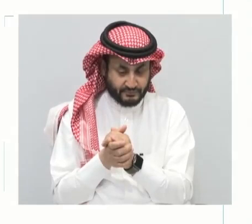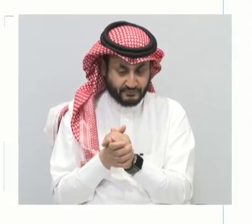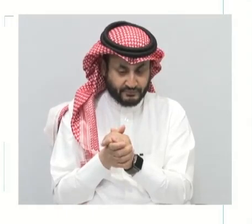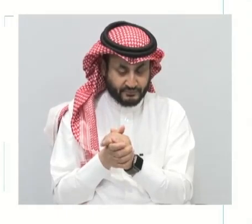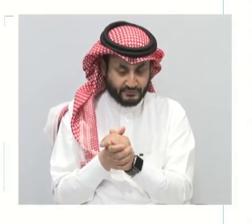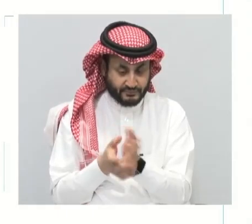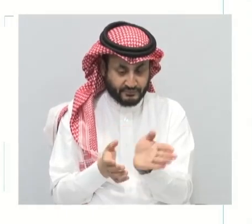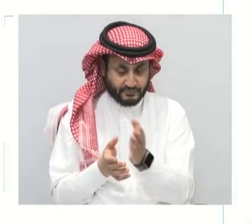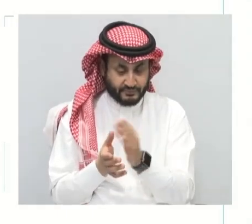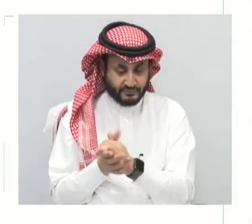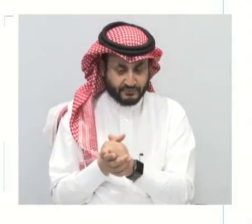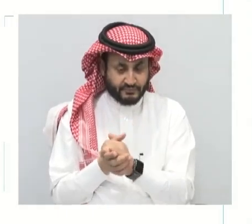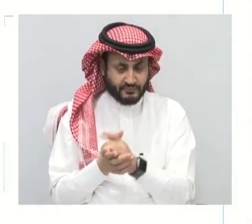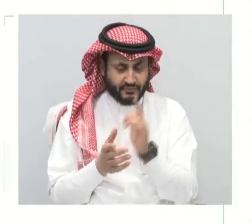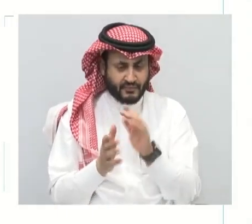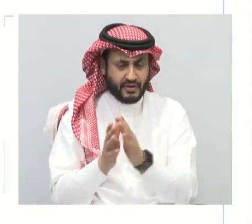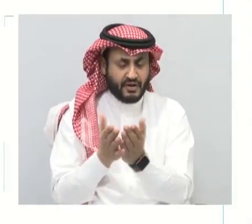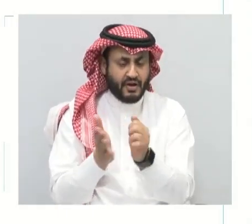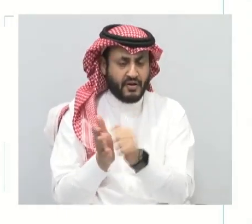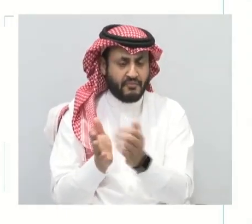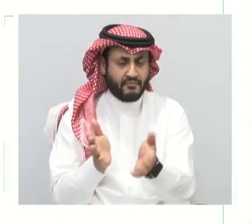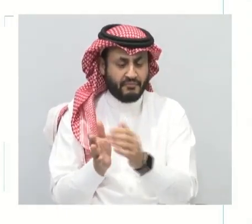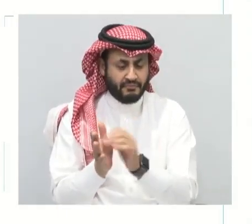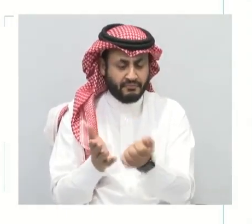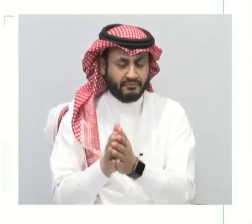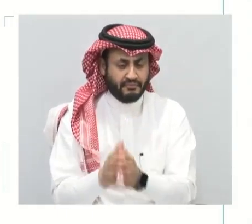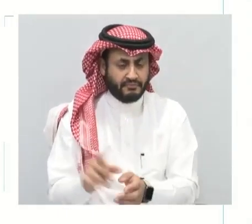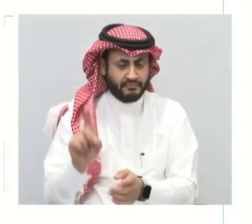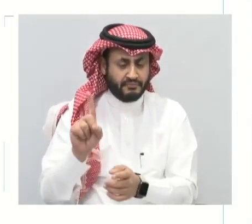asking. Okay, now we go to the workbook, page